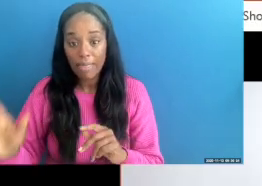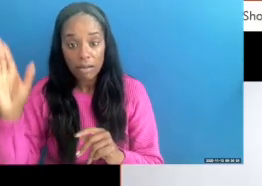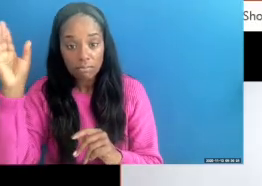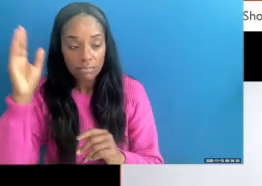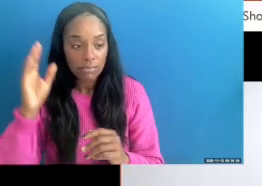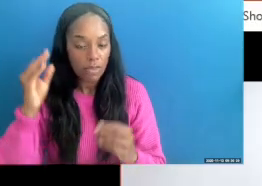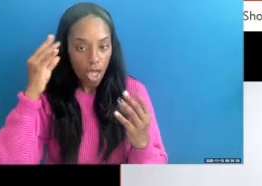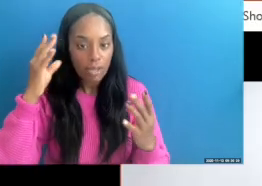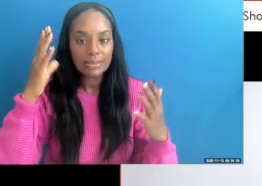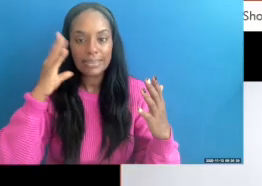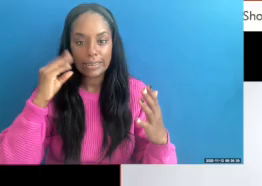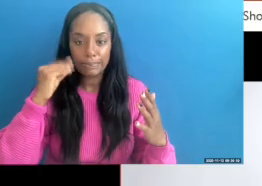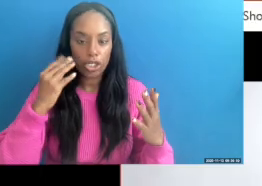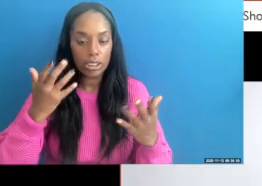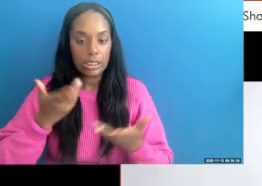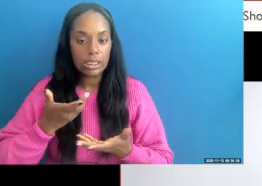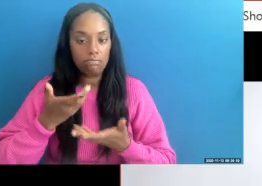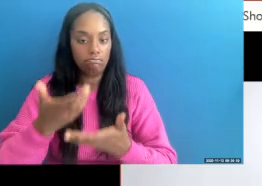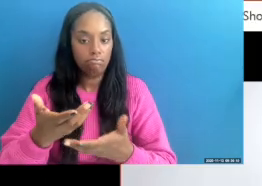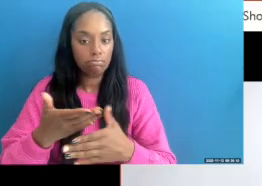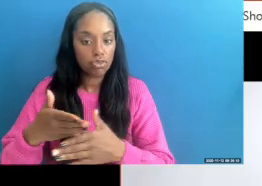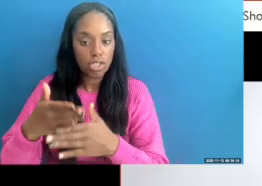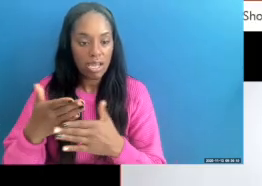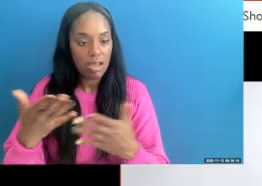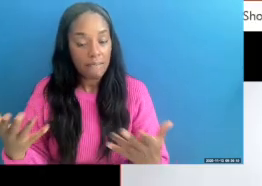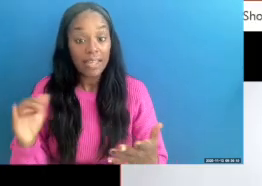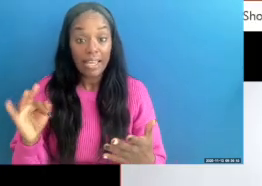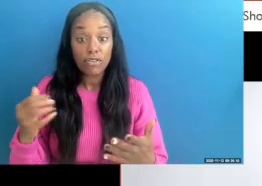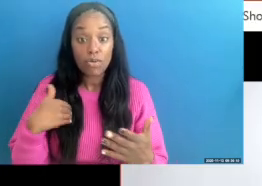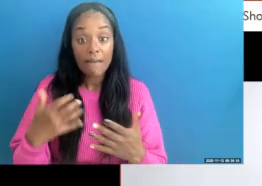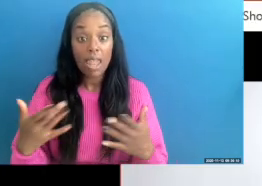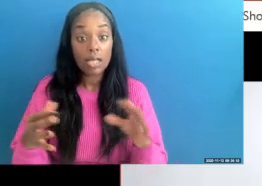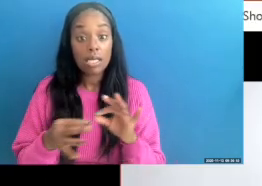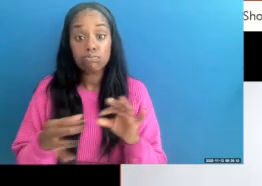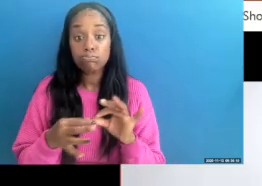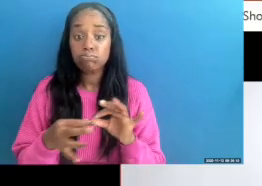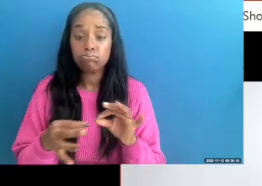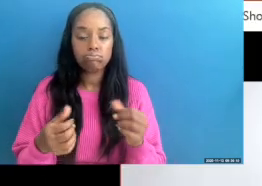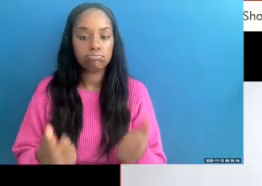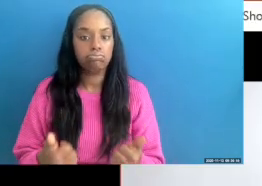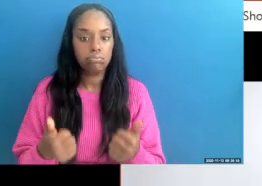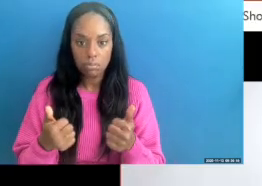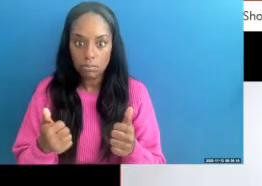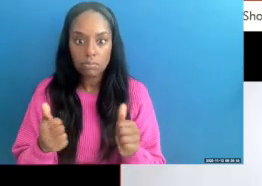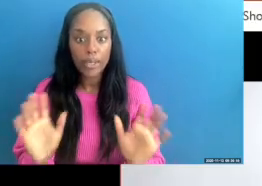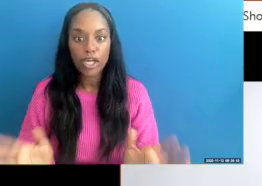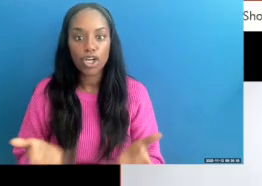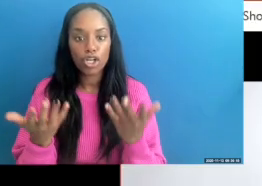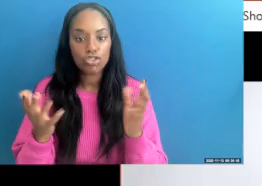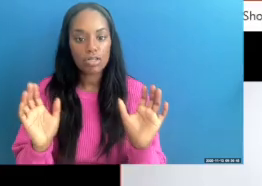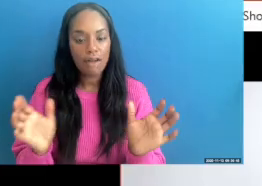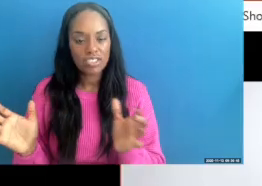experiences. Take space and make space. If you have a lot to say, that's really great. We want to encourage conversation in the